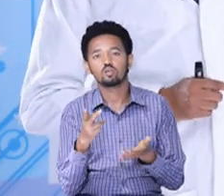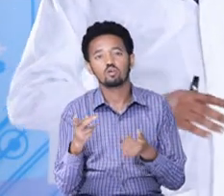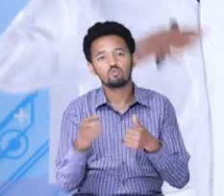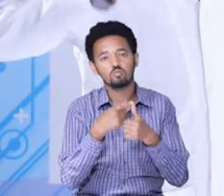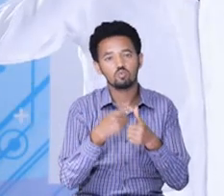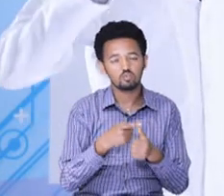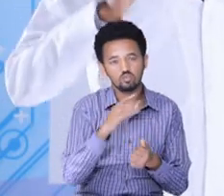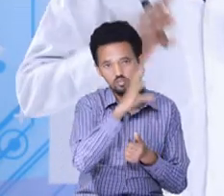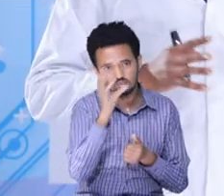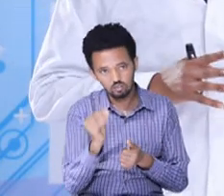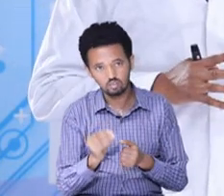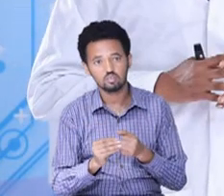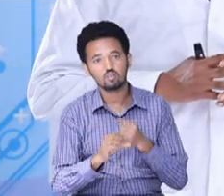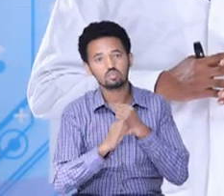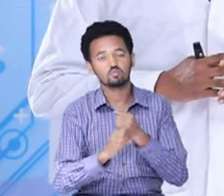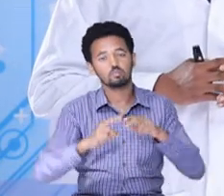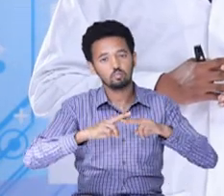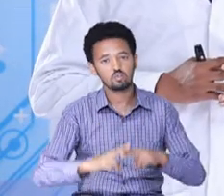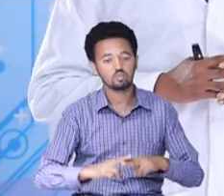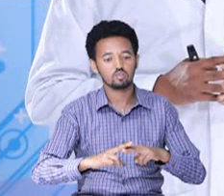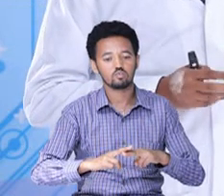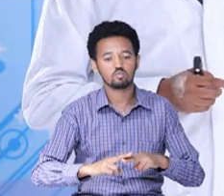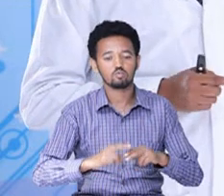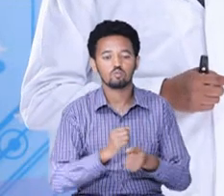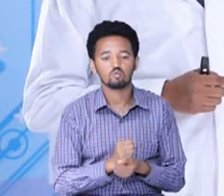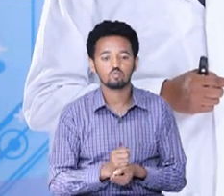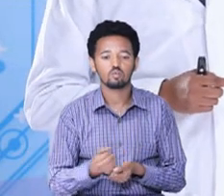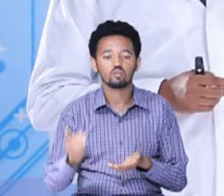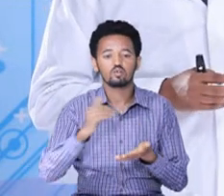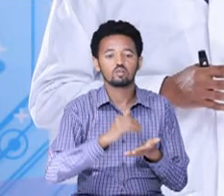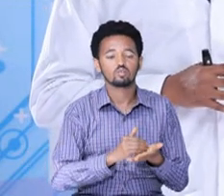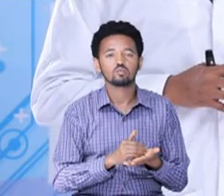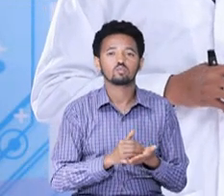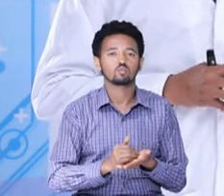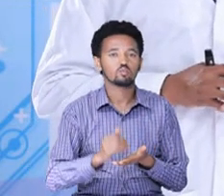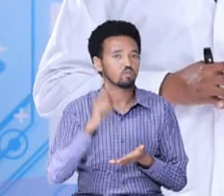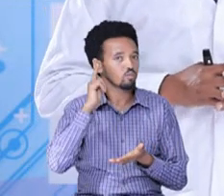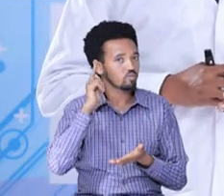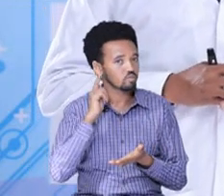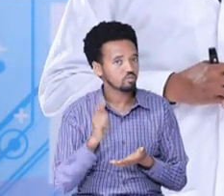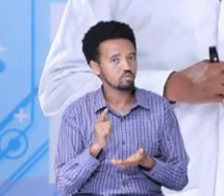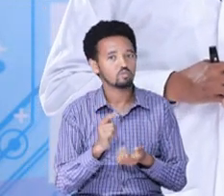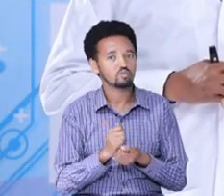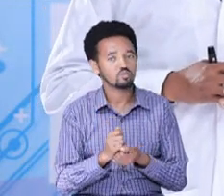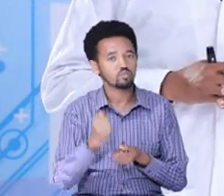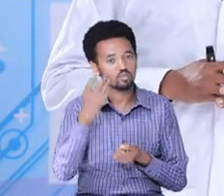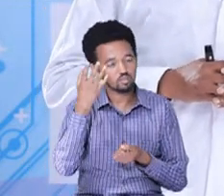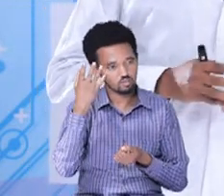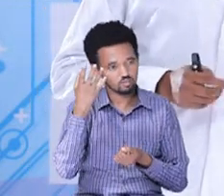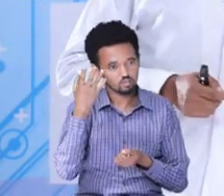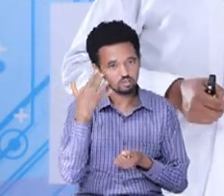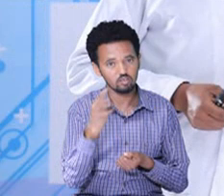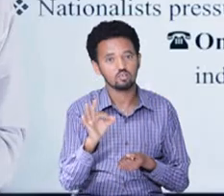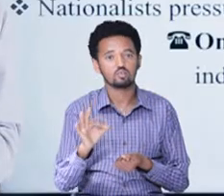country achieved its independence was Gold Coast, nowadays Ghana, on March 16, 1957. Ghana achieved